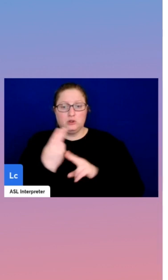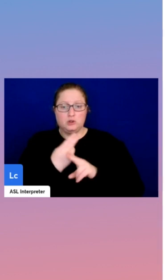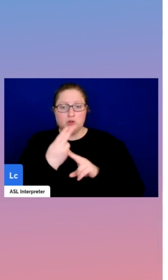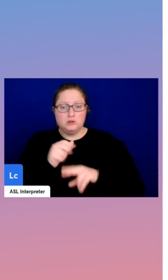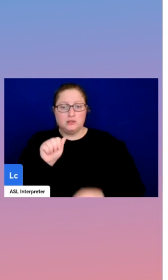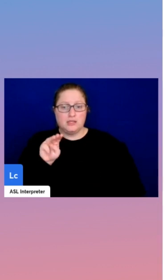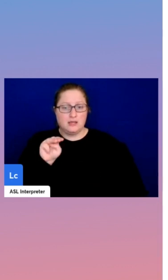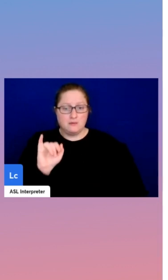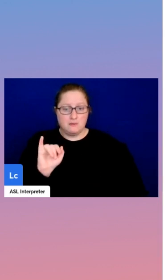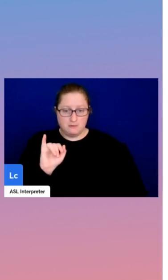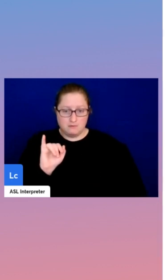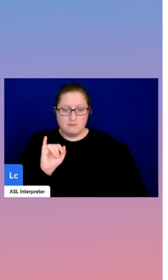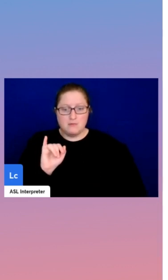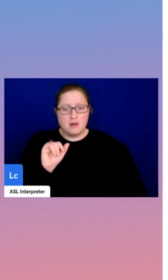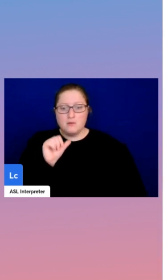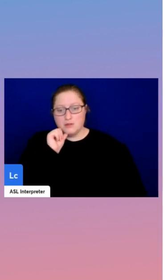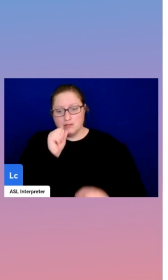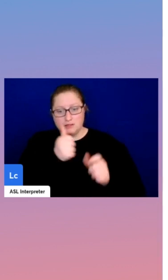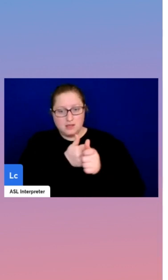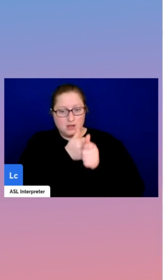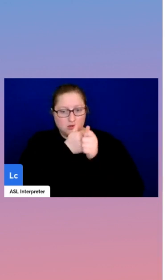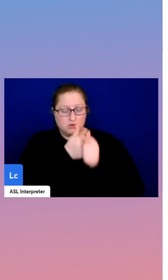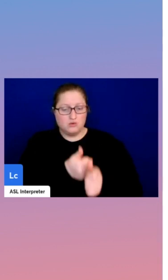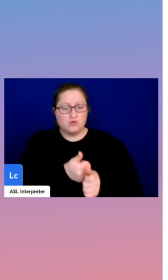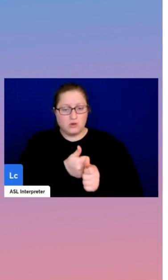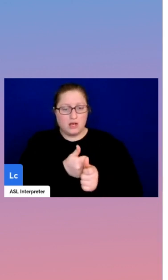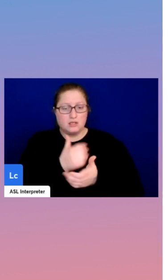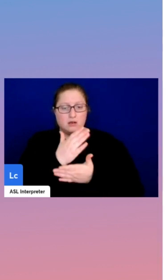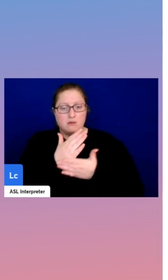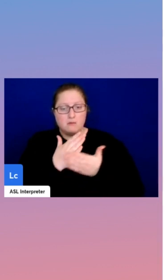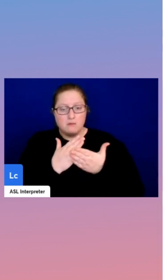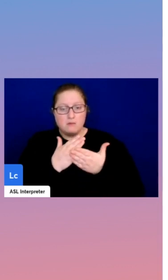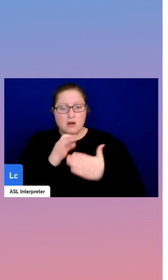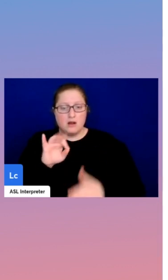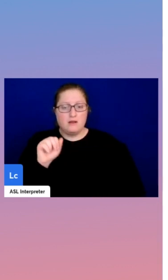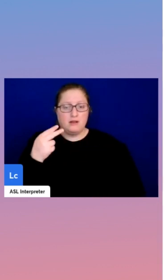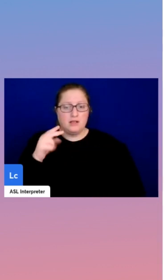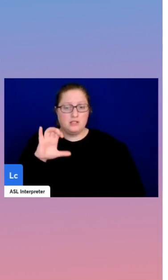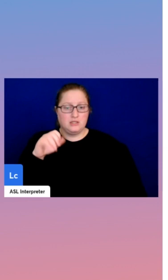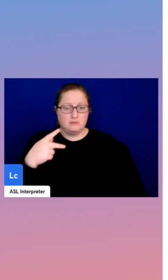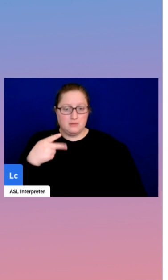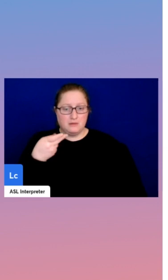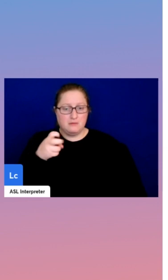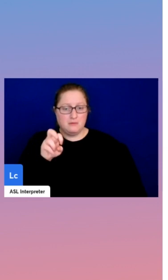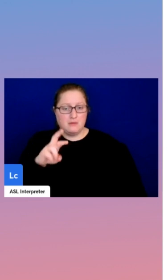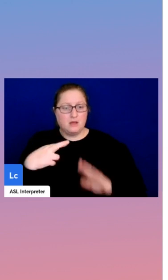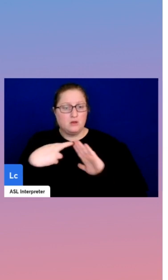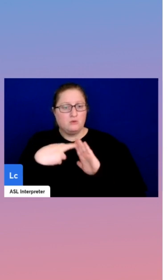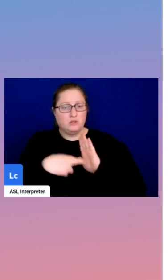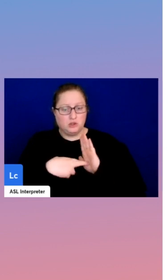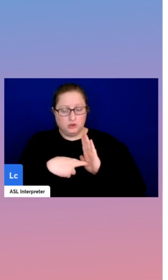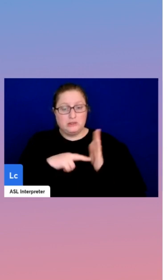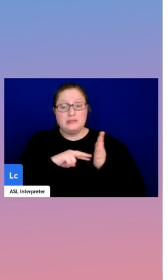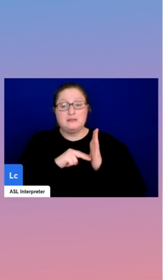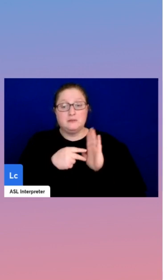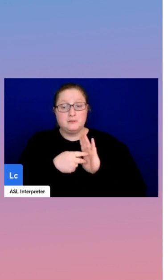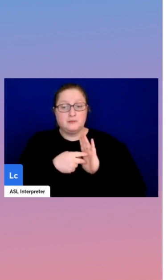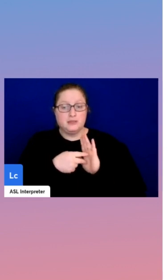AMI which is not being tracked as part of HCP Packer registry, which means